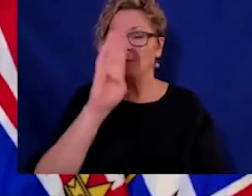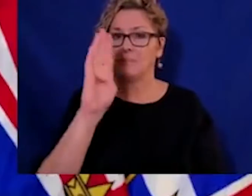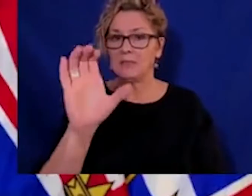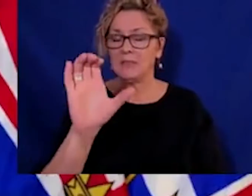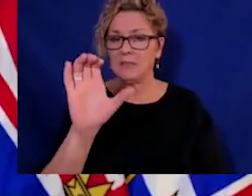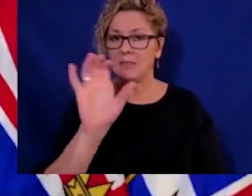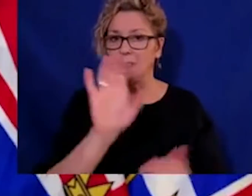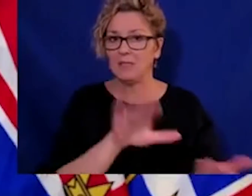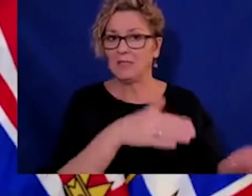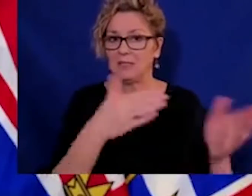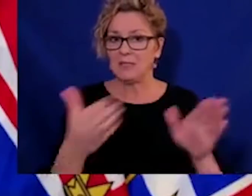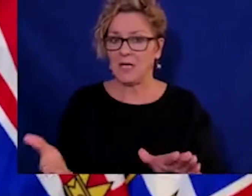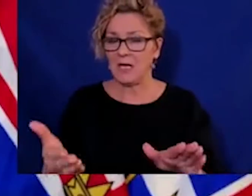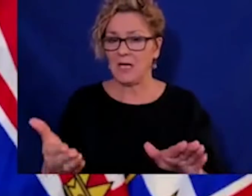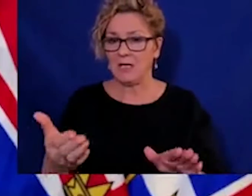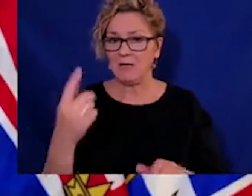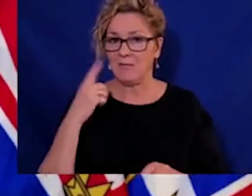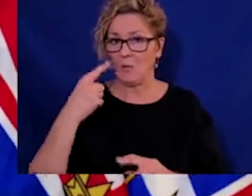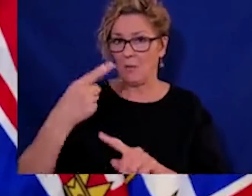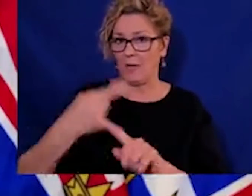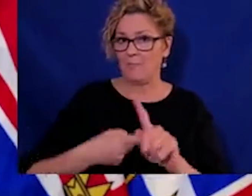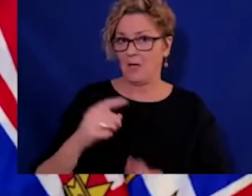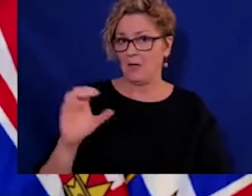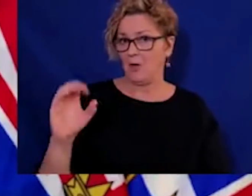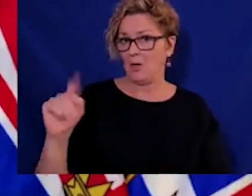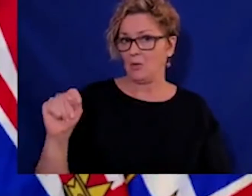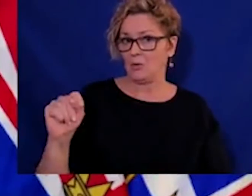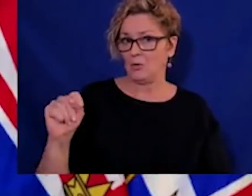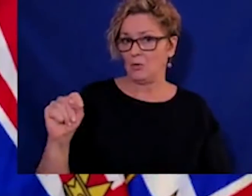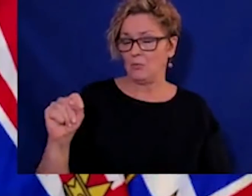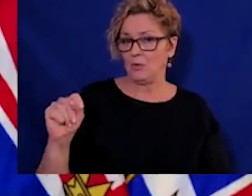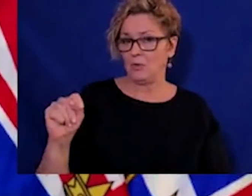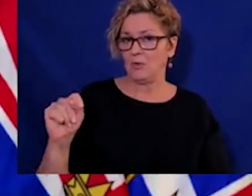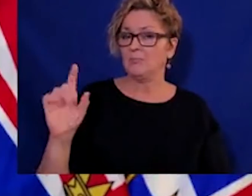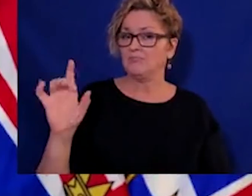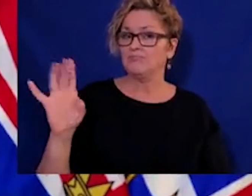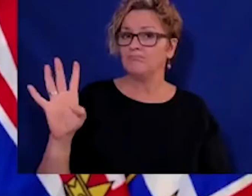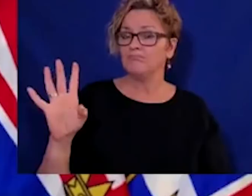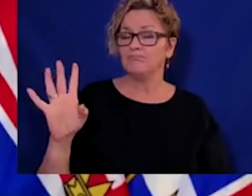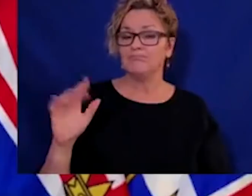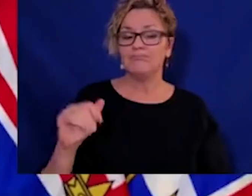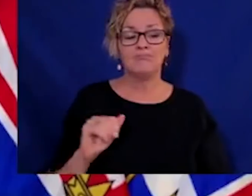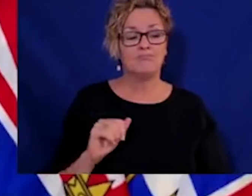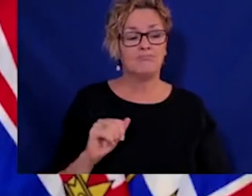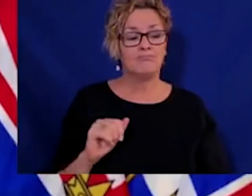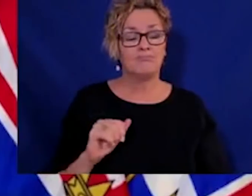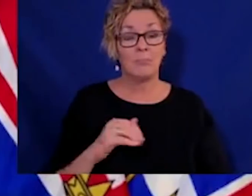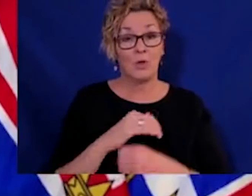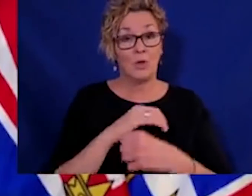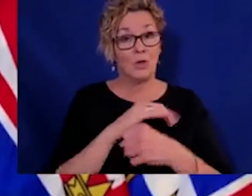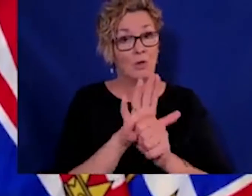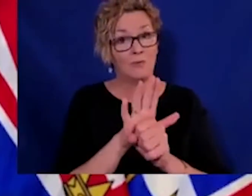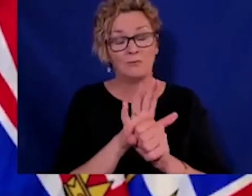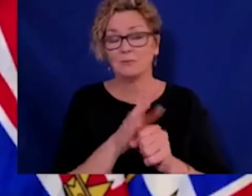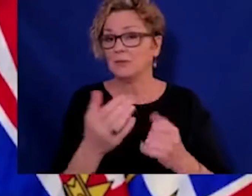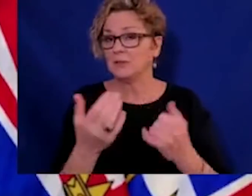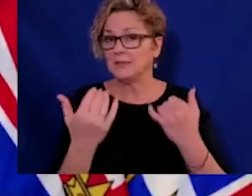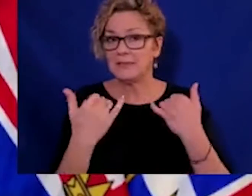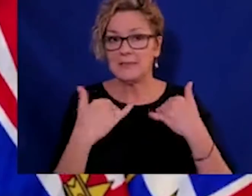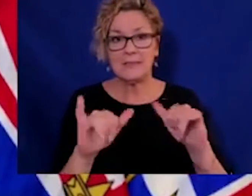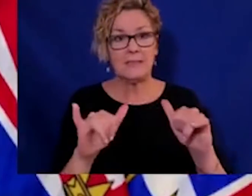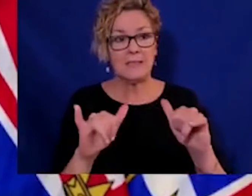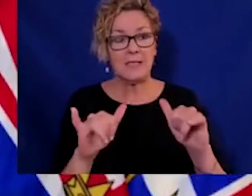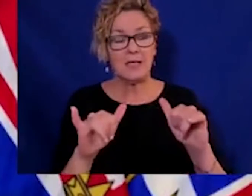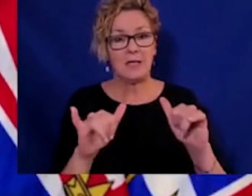in British Columbia dying in the month of October. As we have seen, COVID-19 continues